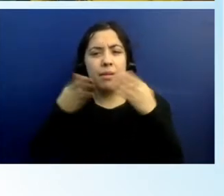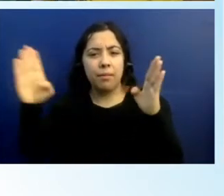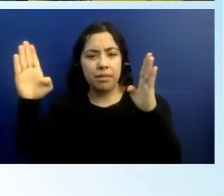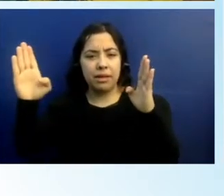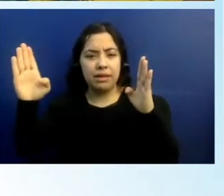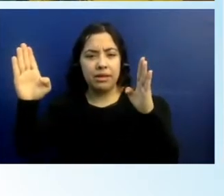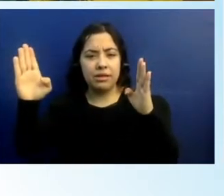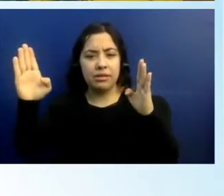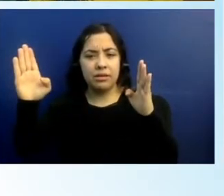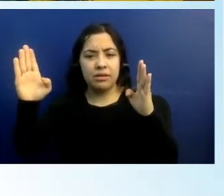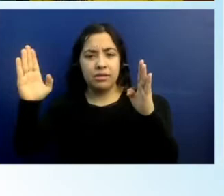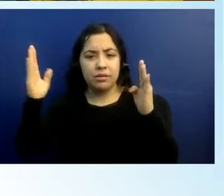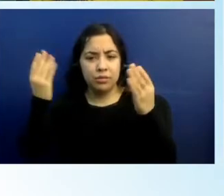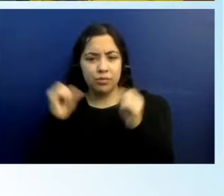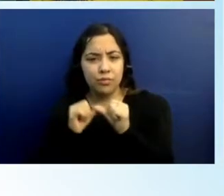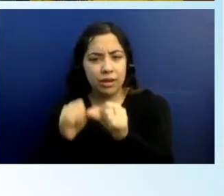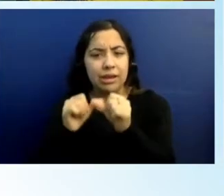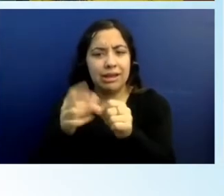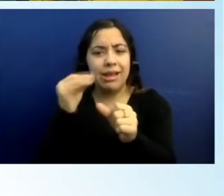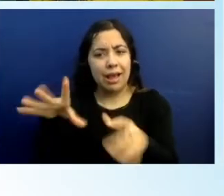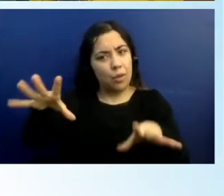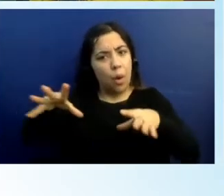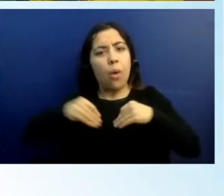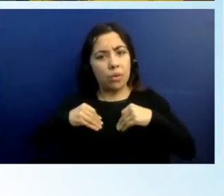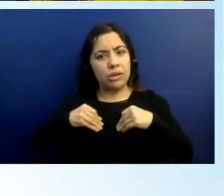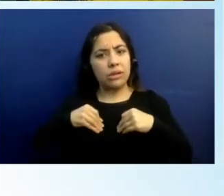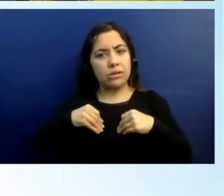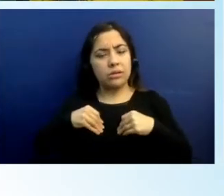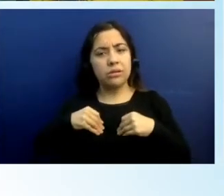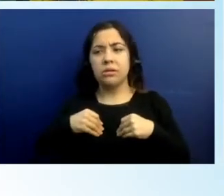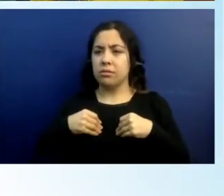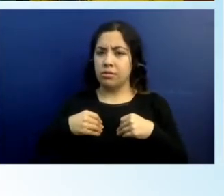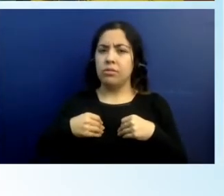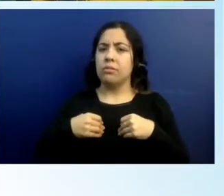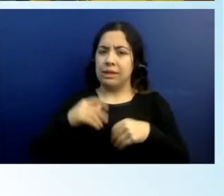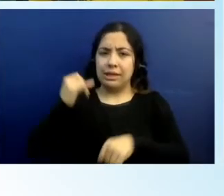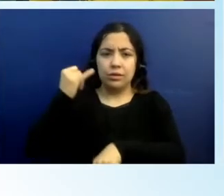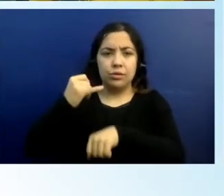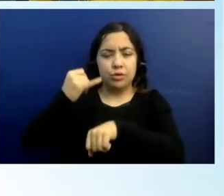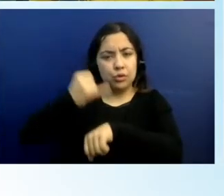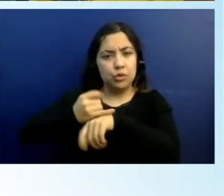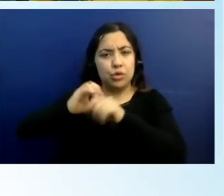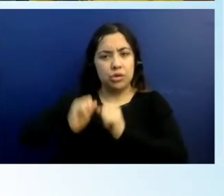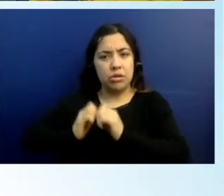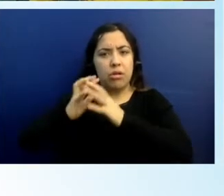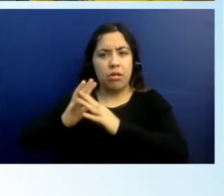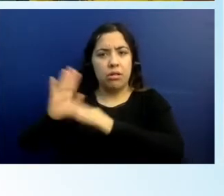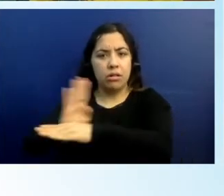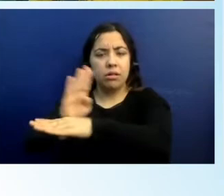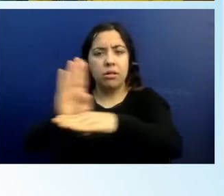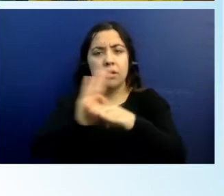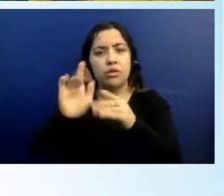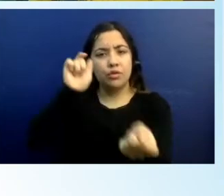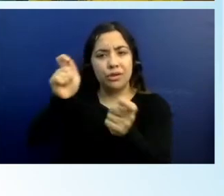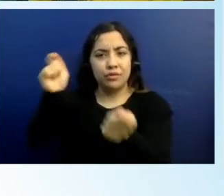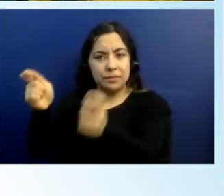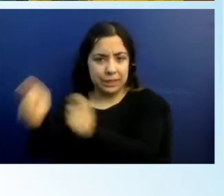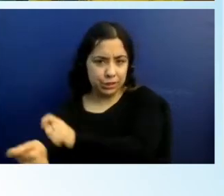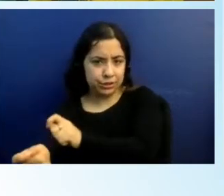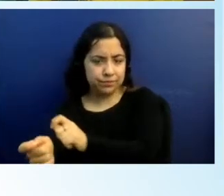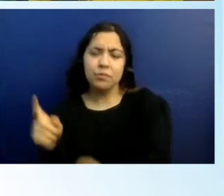owning institutional transformation. So where have we began in our work at the office?